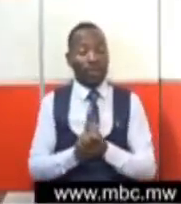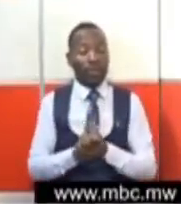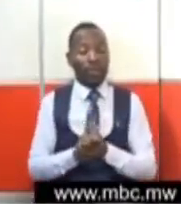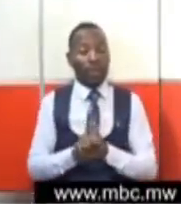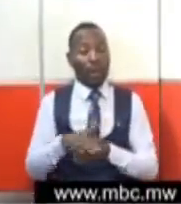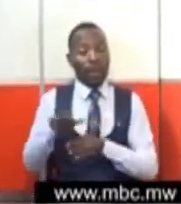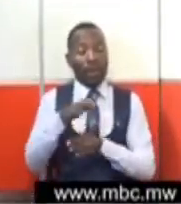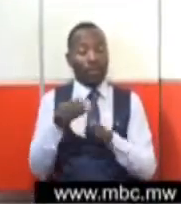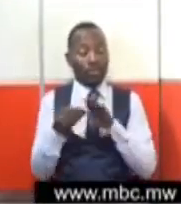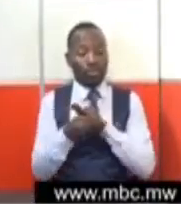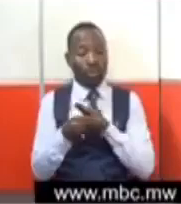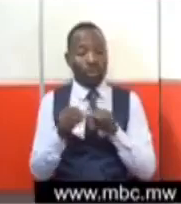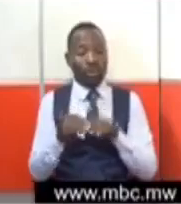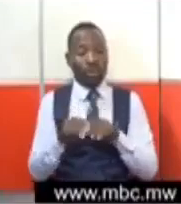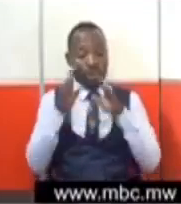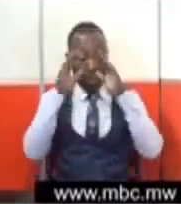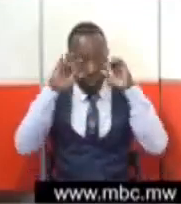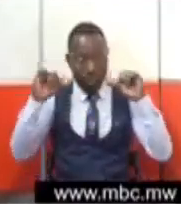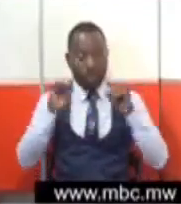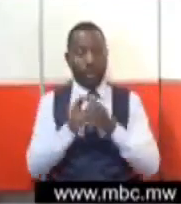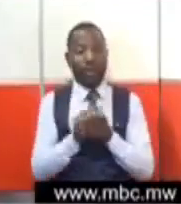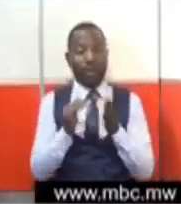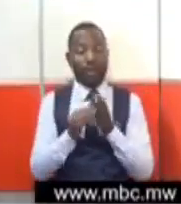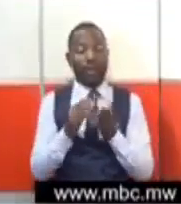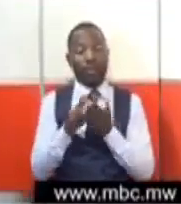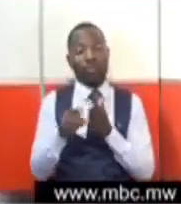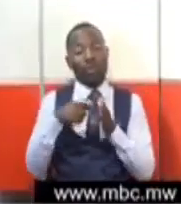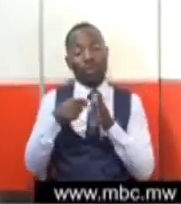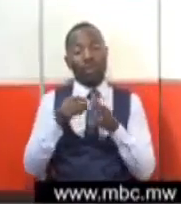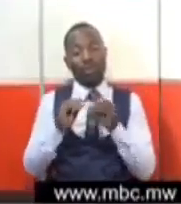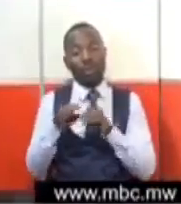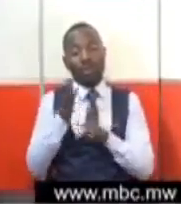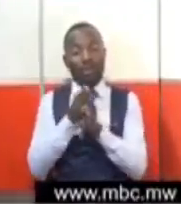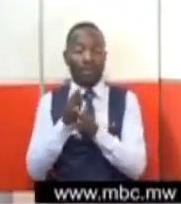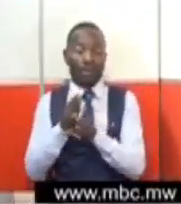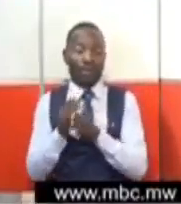also procure feed mixer, plus also renovate some of the